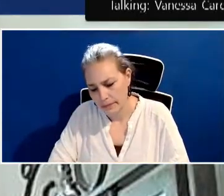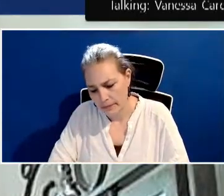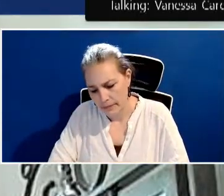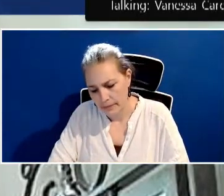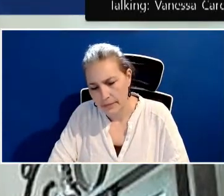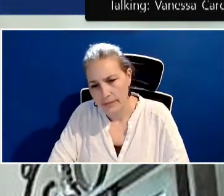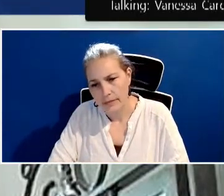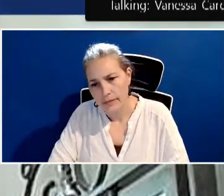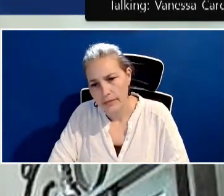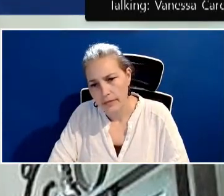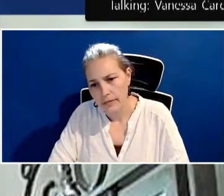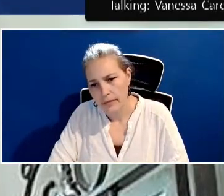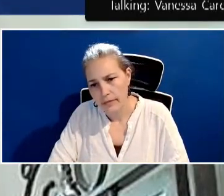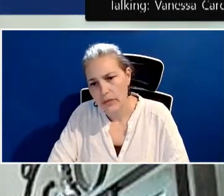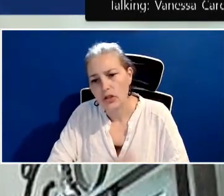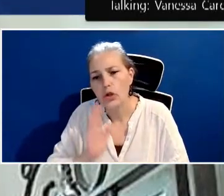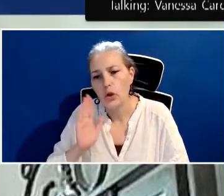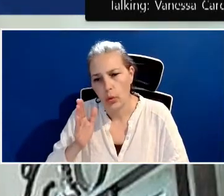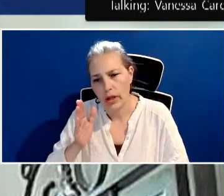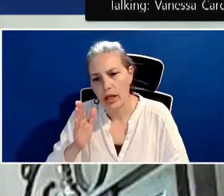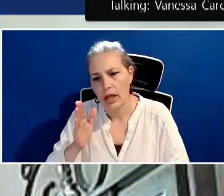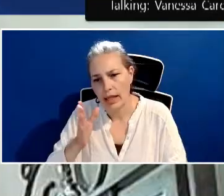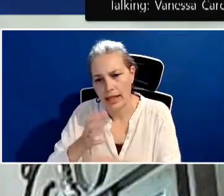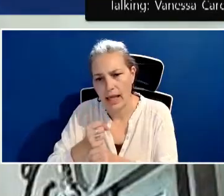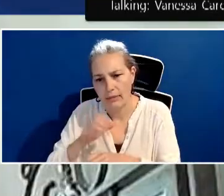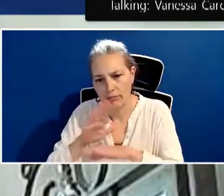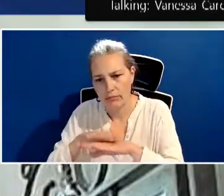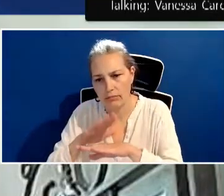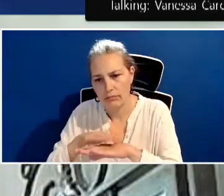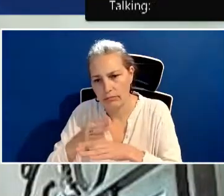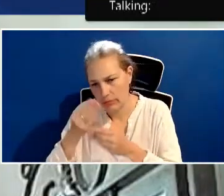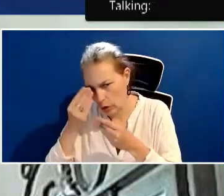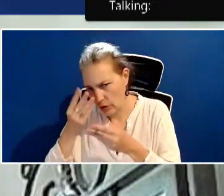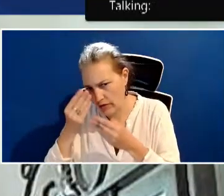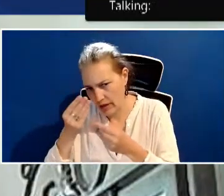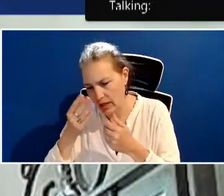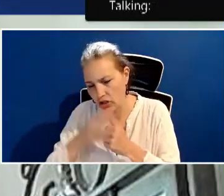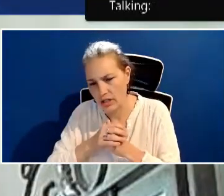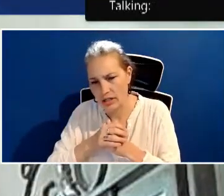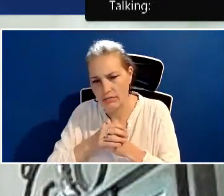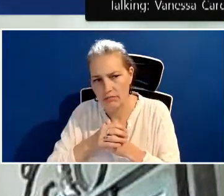So you will receive notification even if we're not requesting an easement from you.